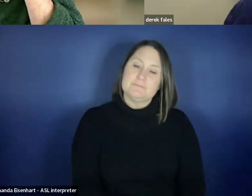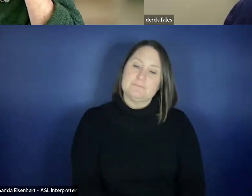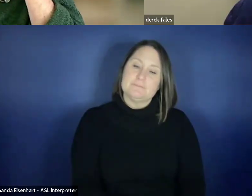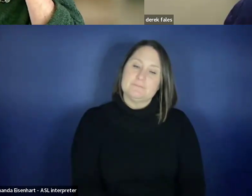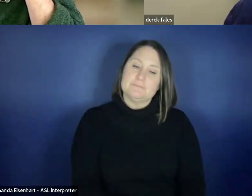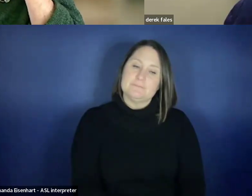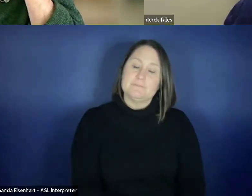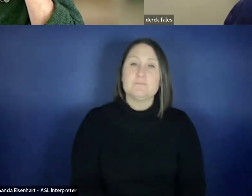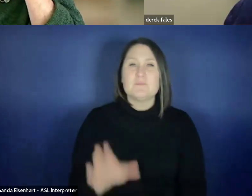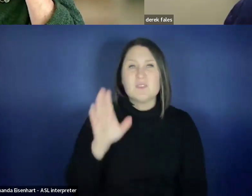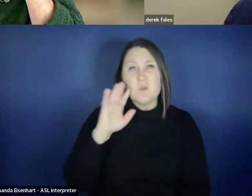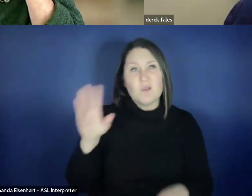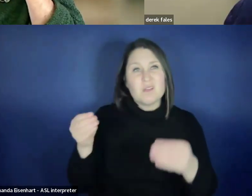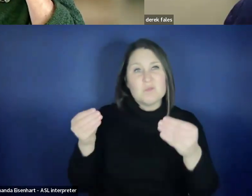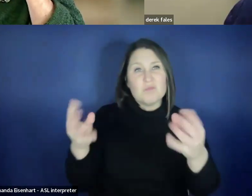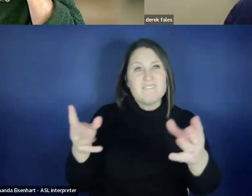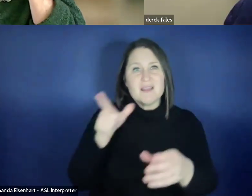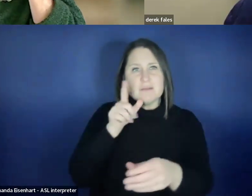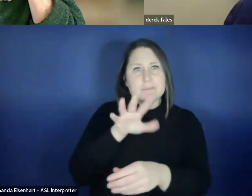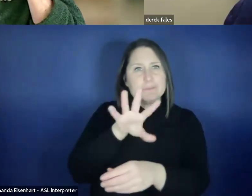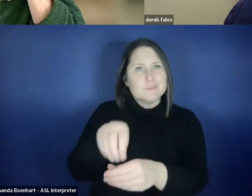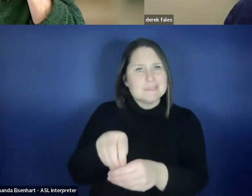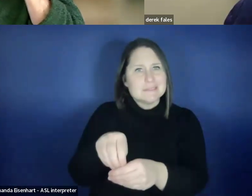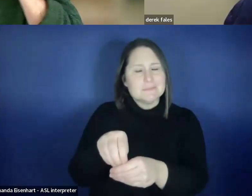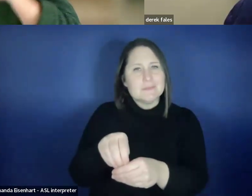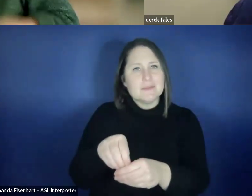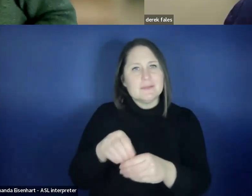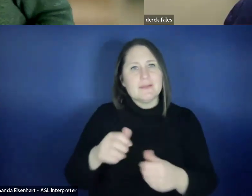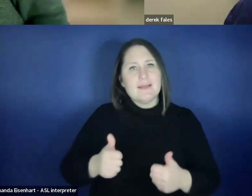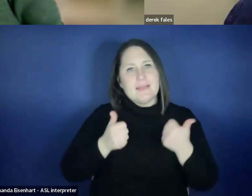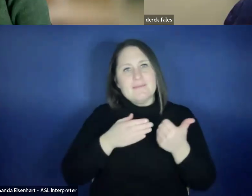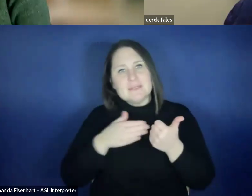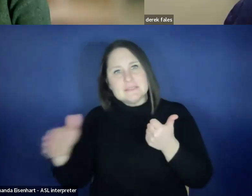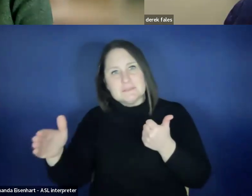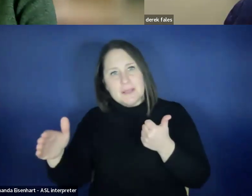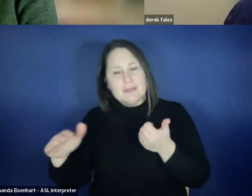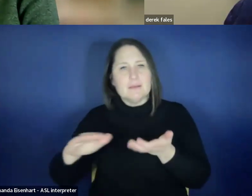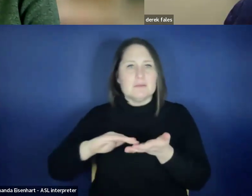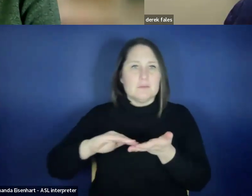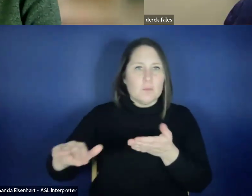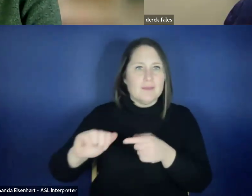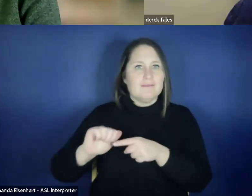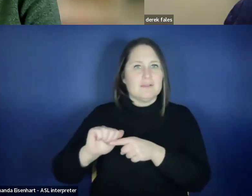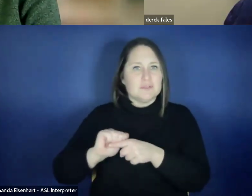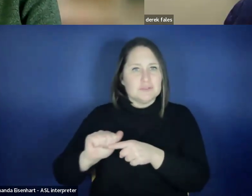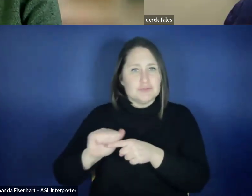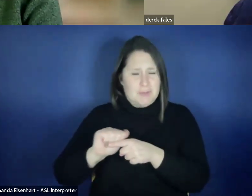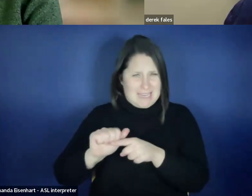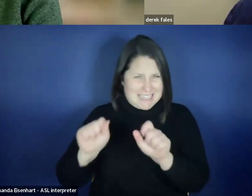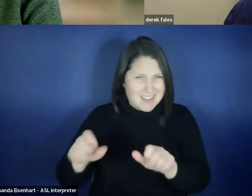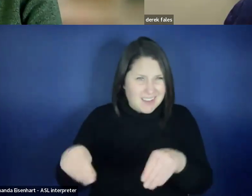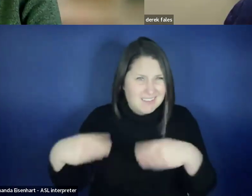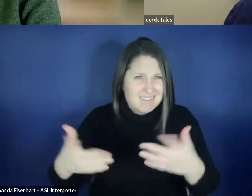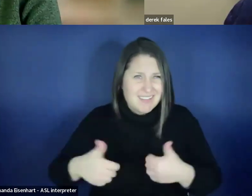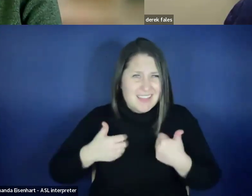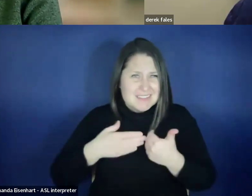Will providers who did not participate in the additional lifespan waiver training still be eligible to provide lifespan? If so, what additional